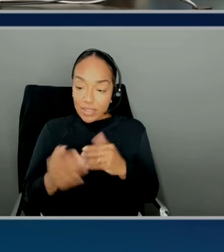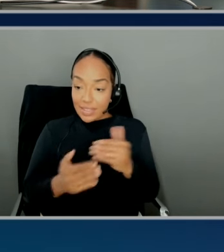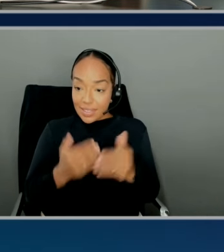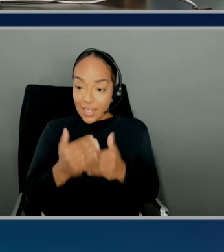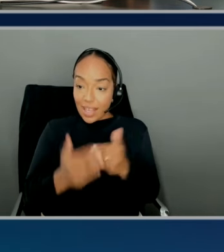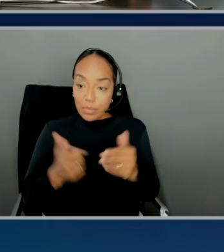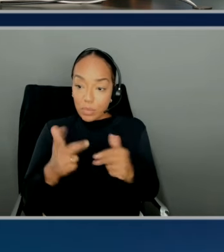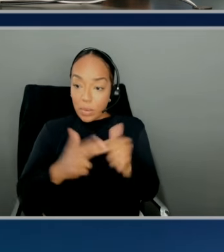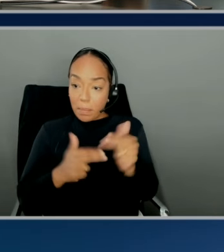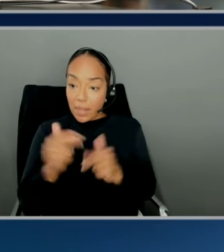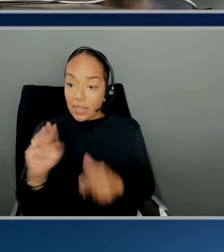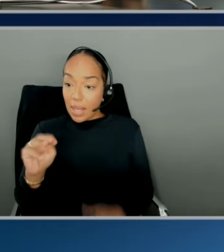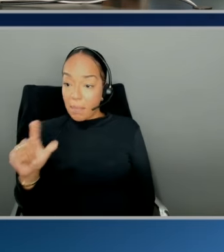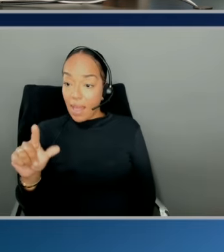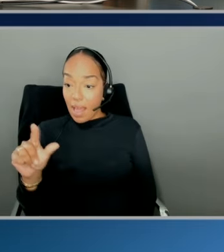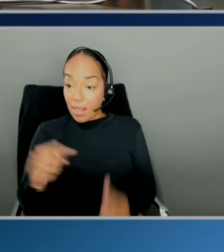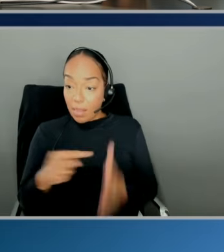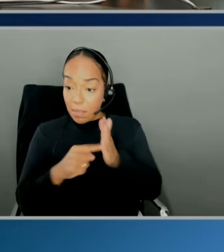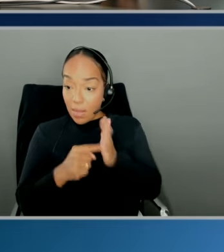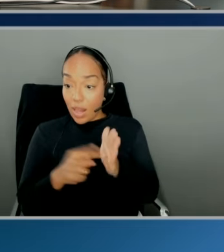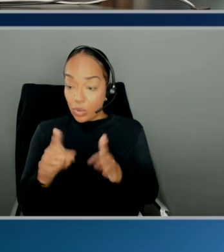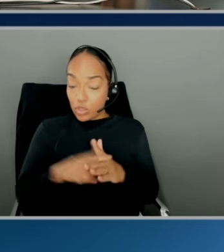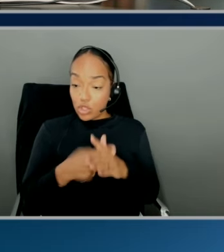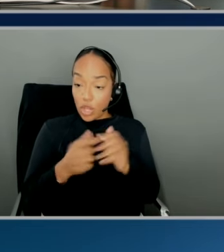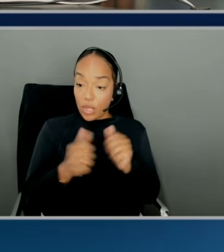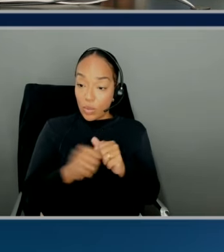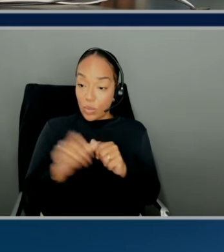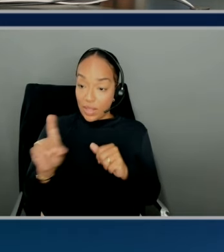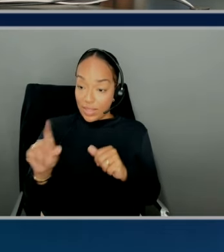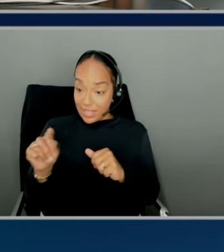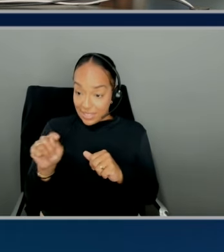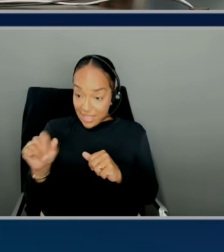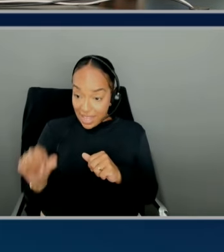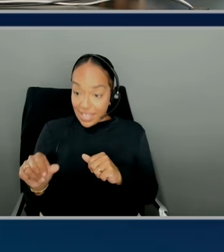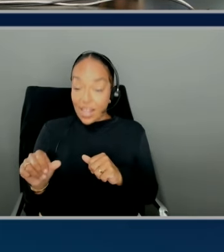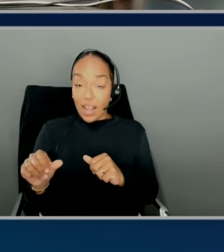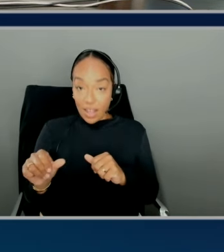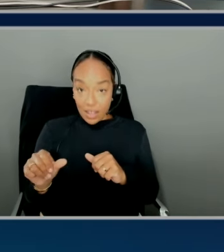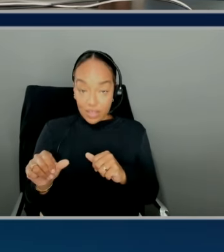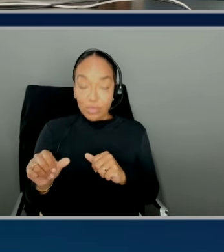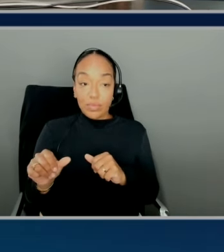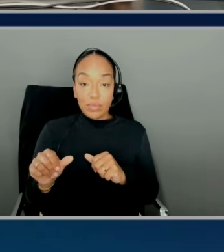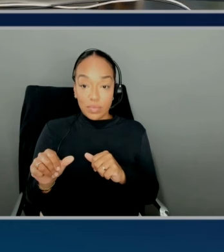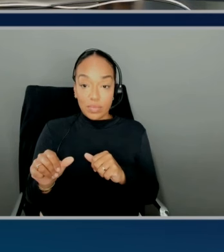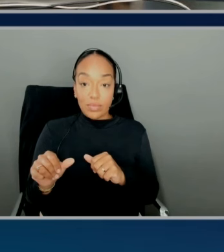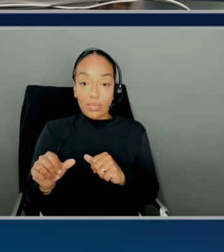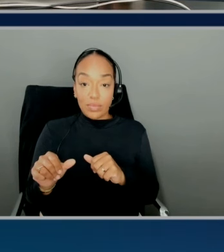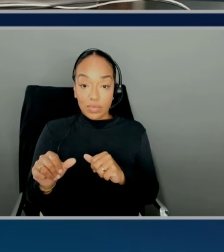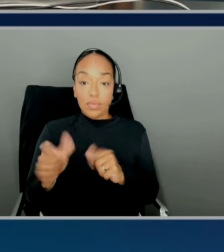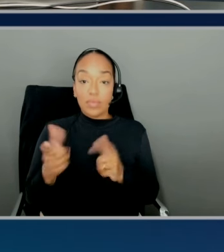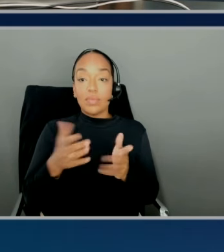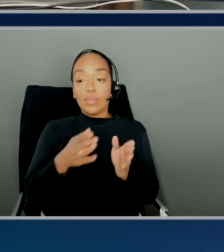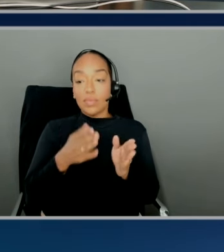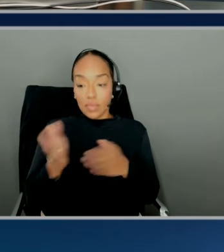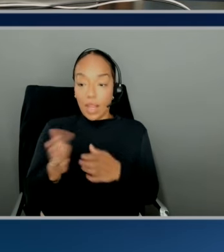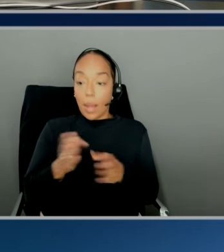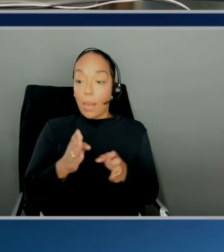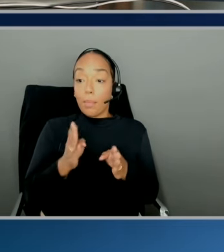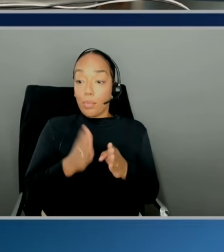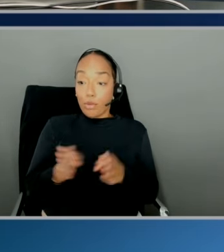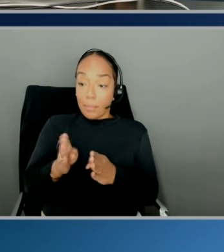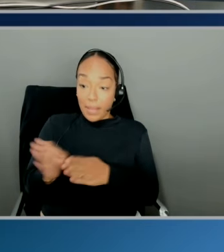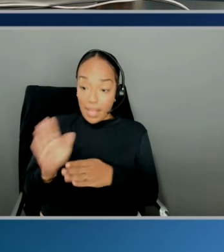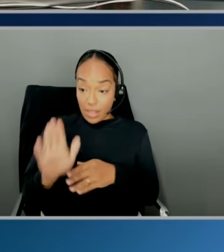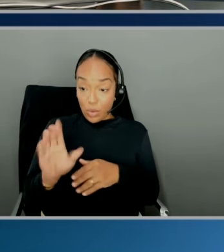ML model, you would start with like your data. You would start with data exploration. Then you prepare your data. And then